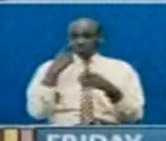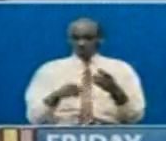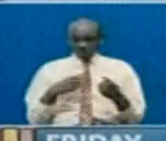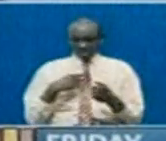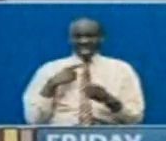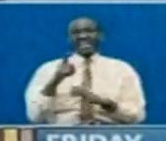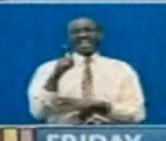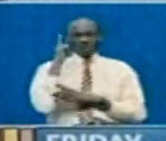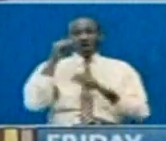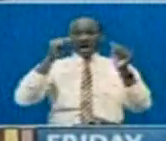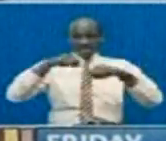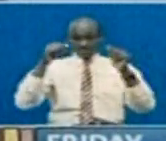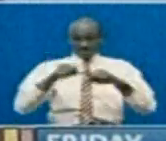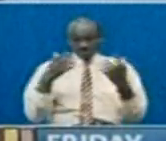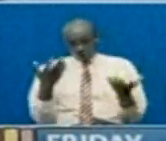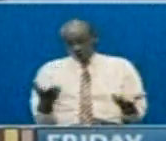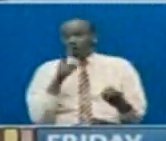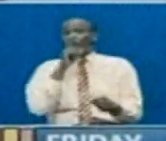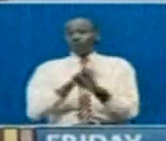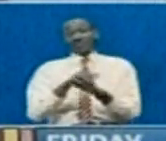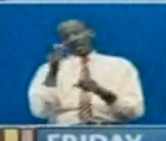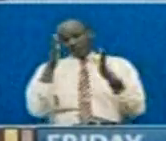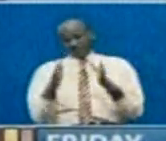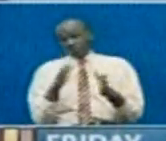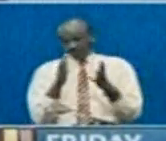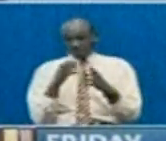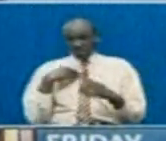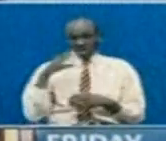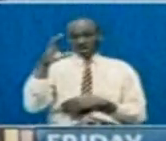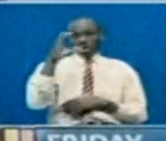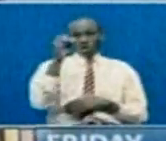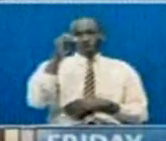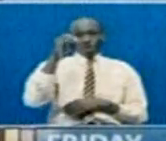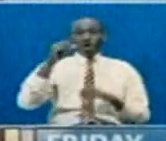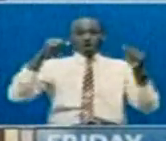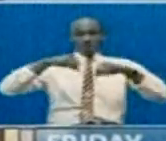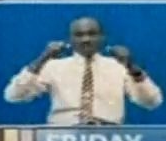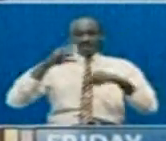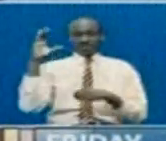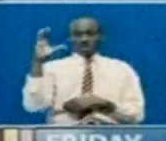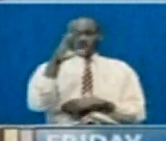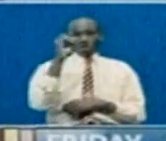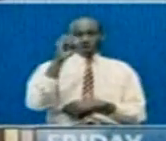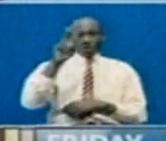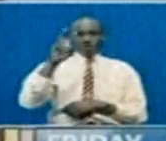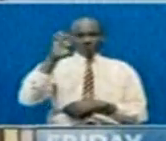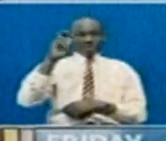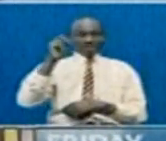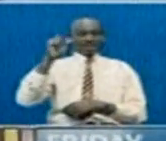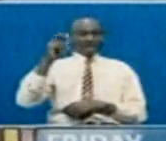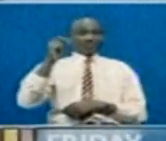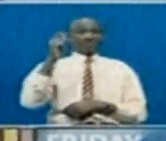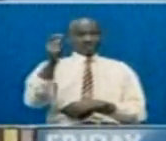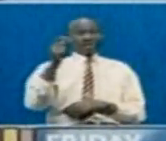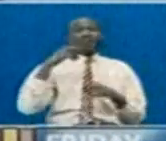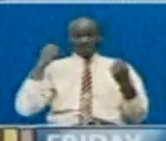legal agreement or a promise to somebody, do we say covenant or covenant? Yes. Many people say